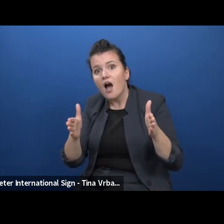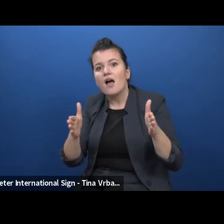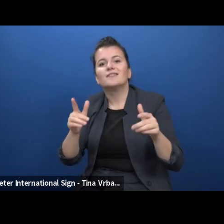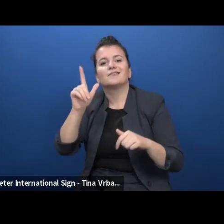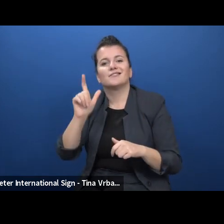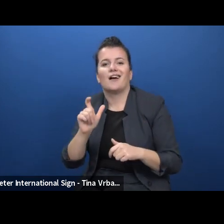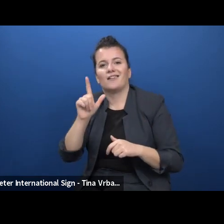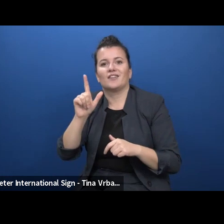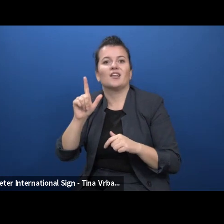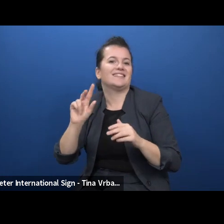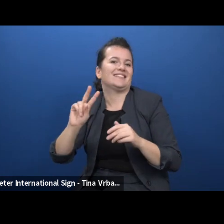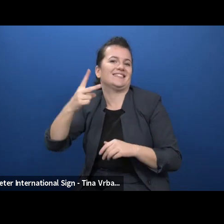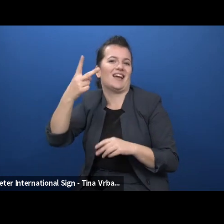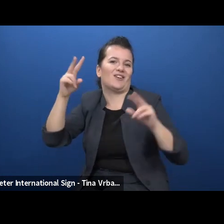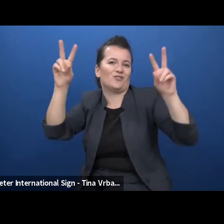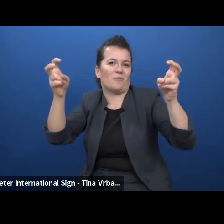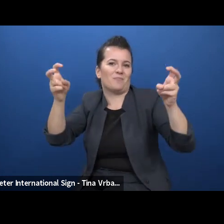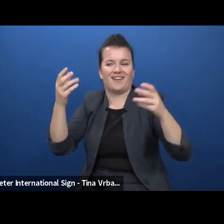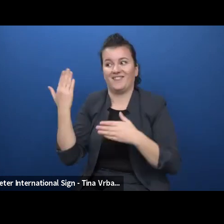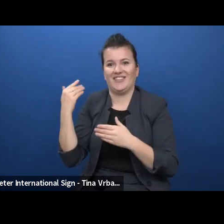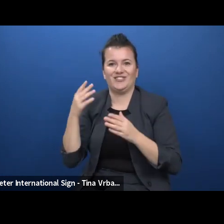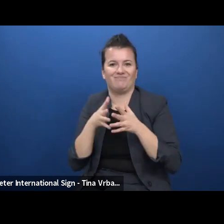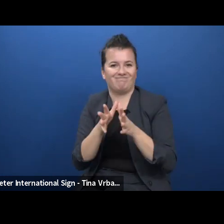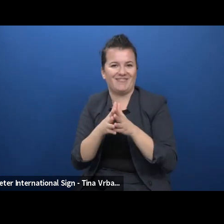described. So see you later.